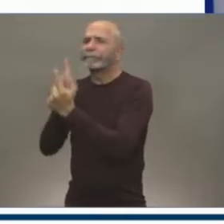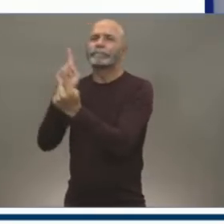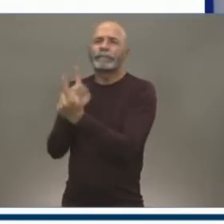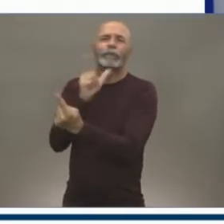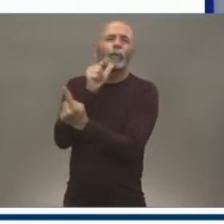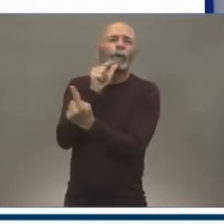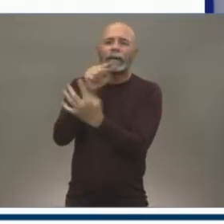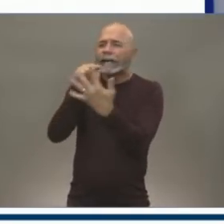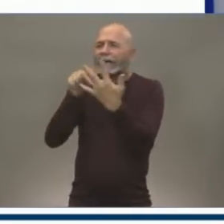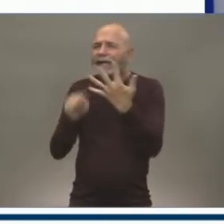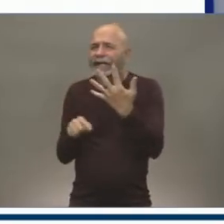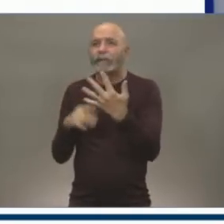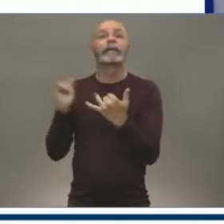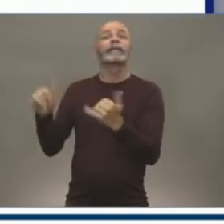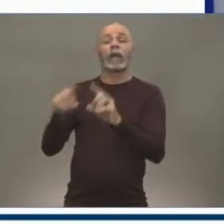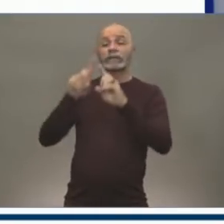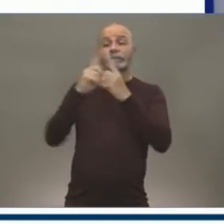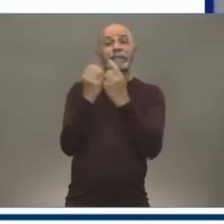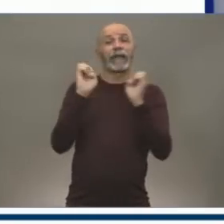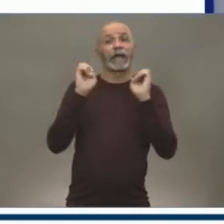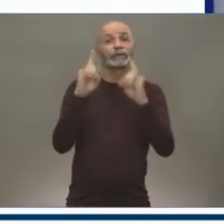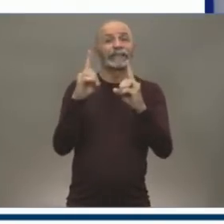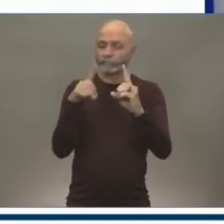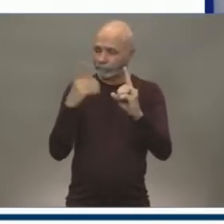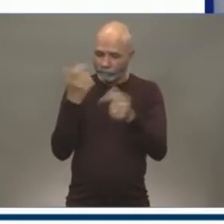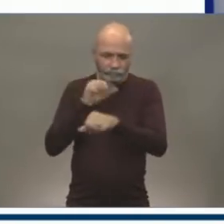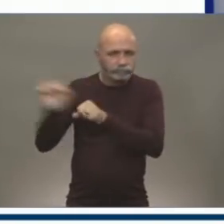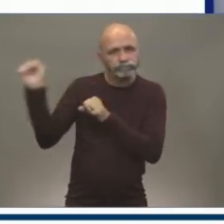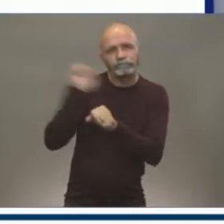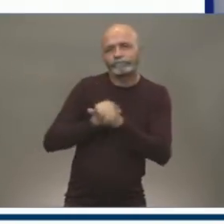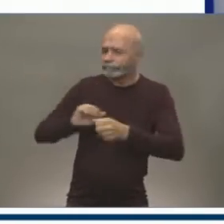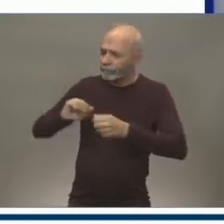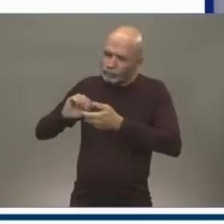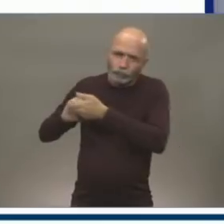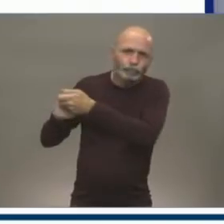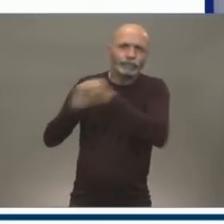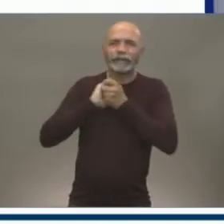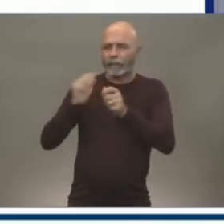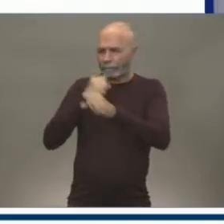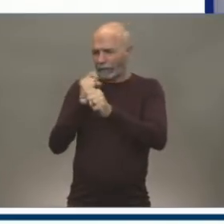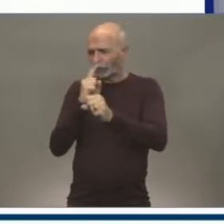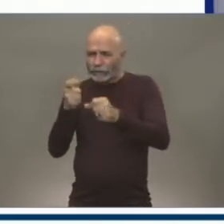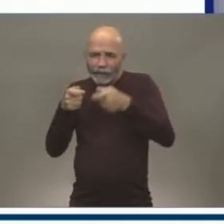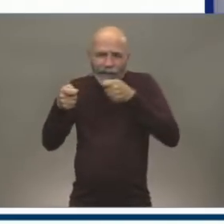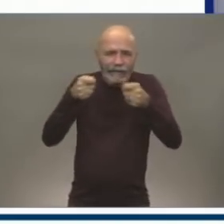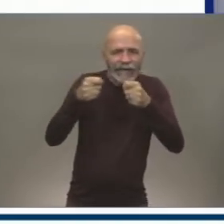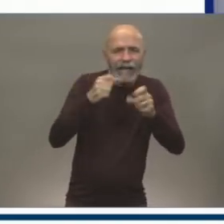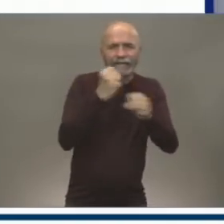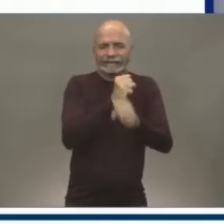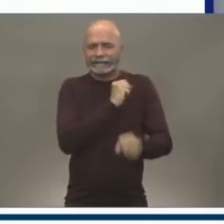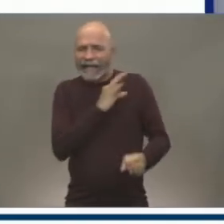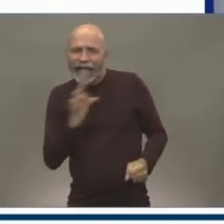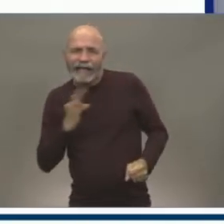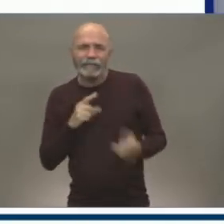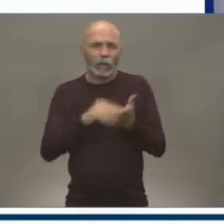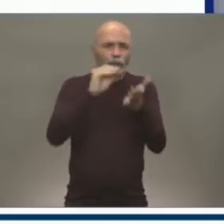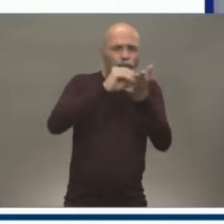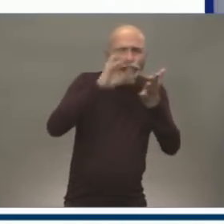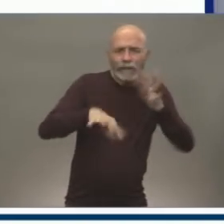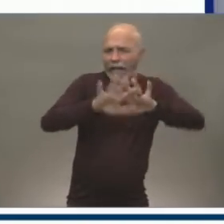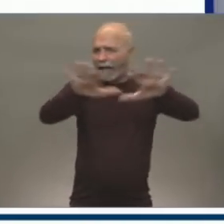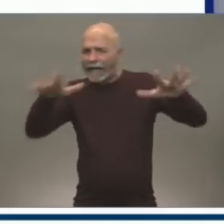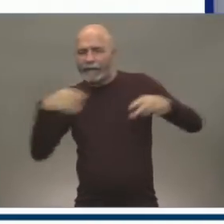to manage this situation and to ensure the safety of our staff and students. We're also working hard to keep the staff and long-term